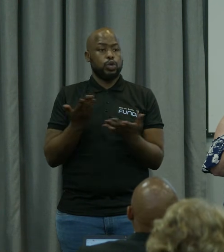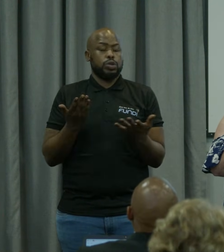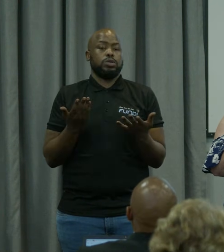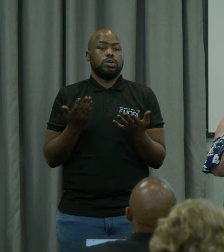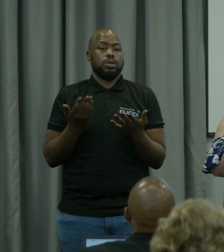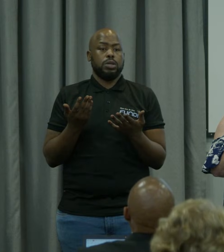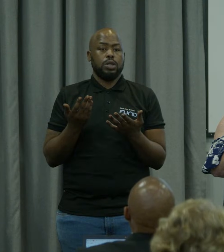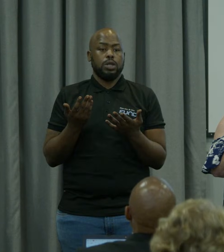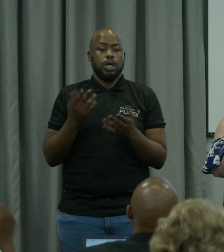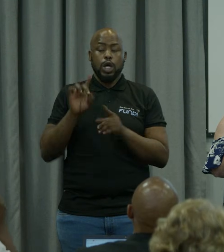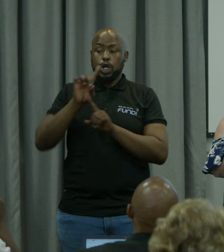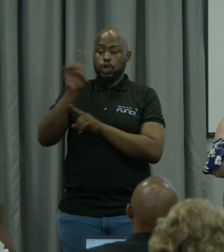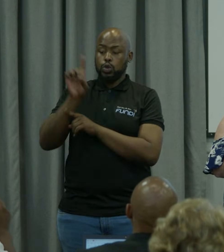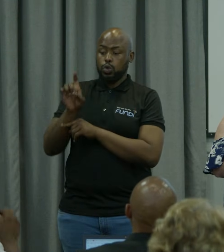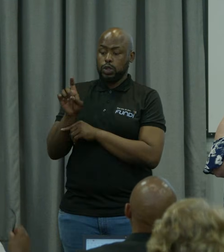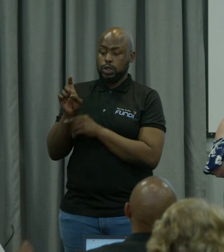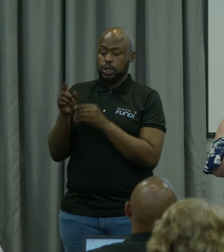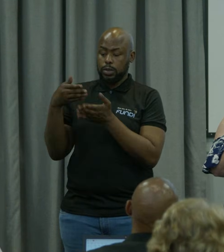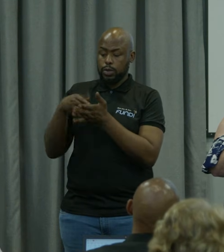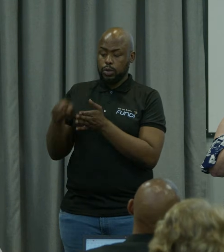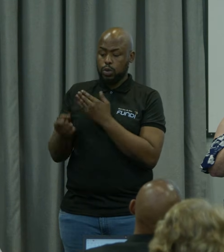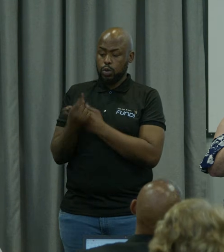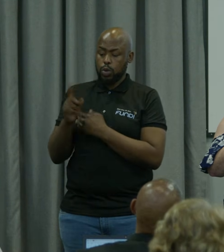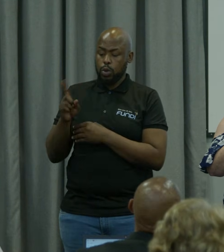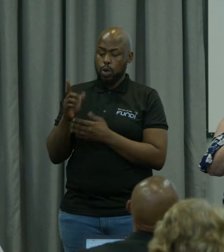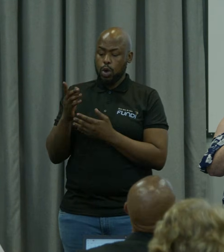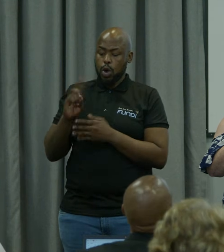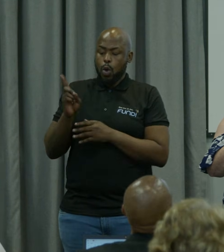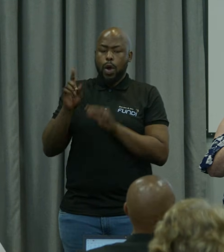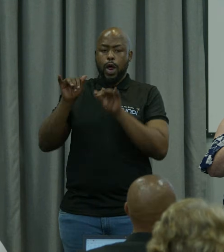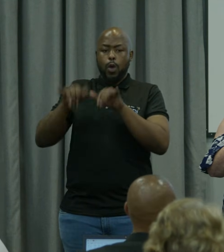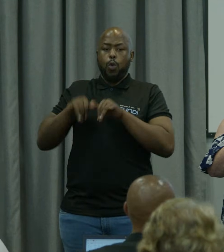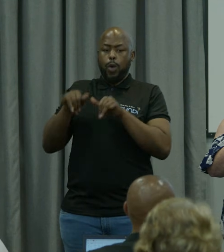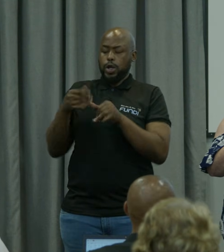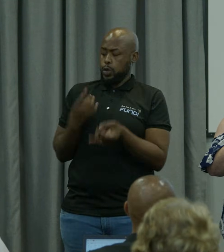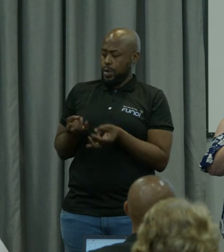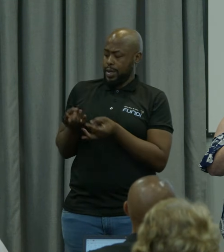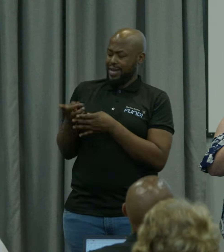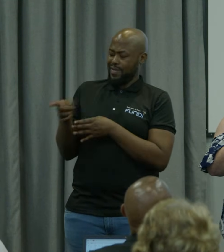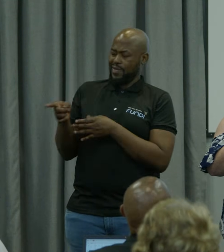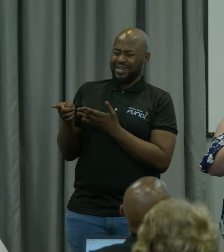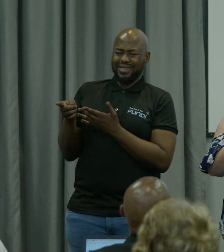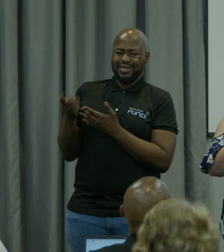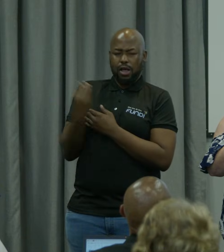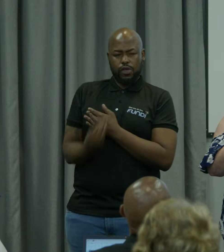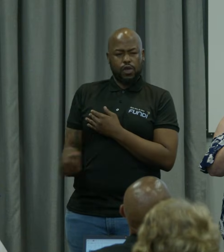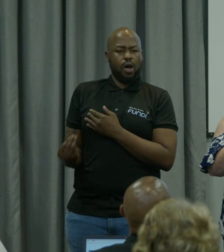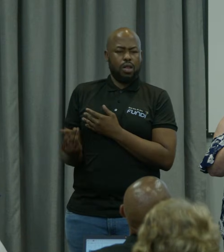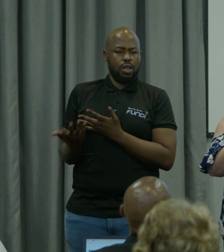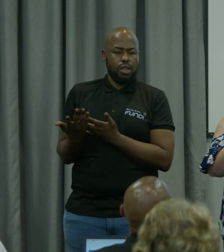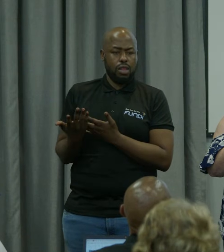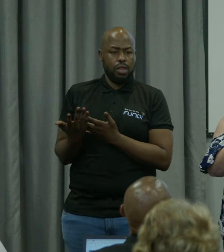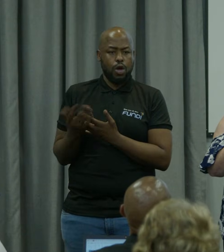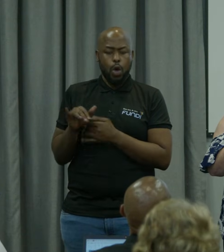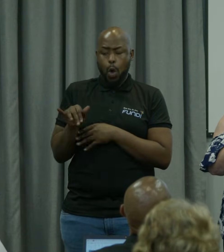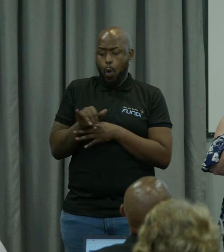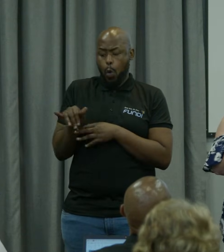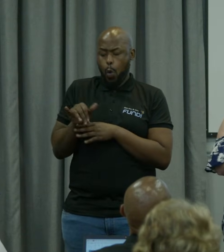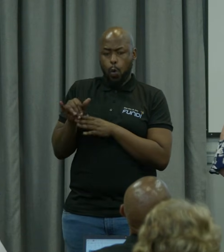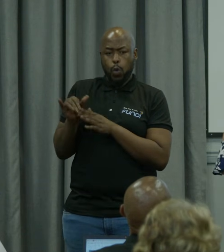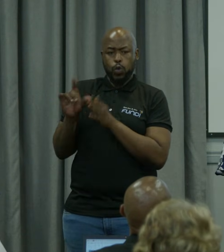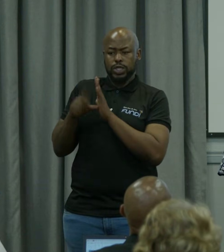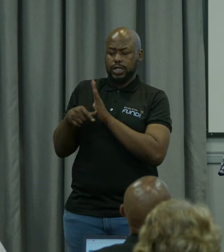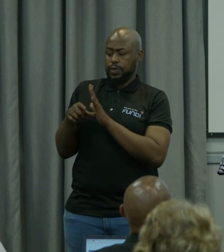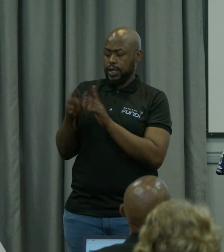the question then is, what weighting do you give a child? Which disability is the